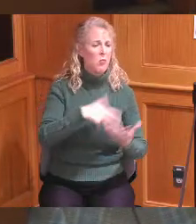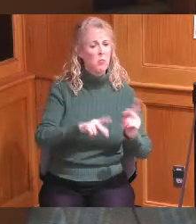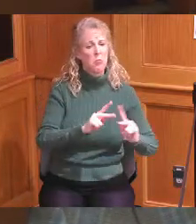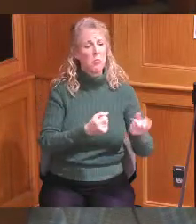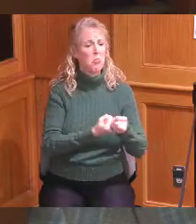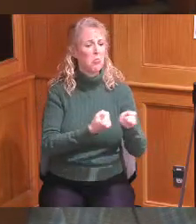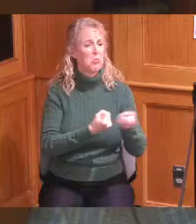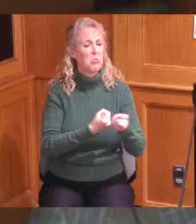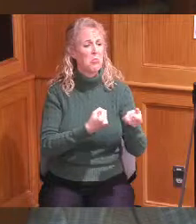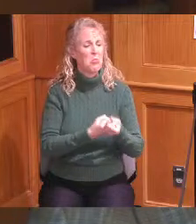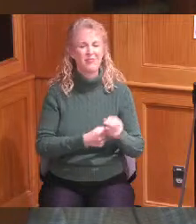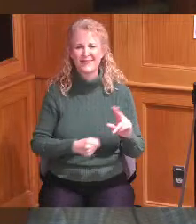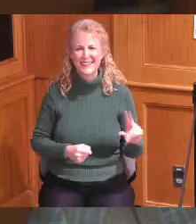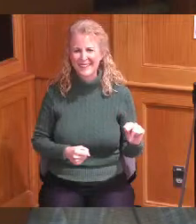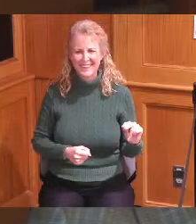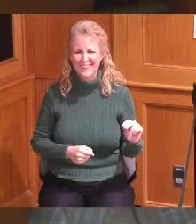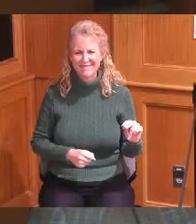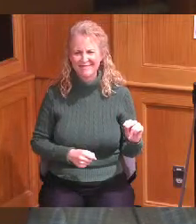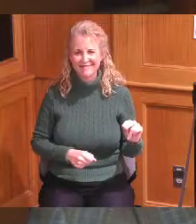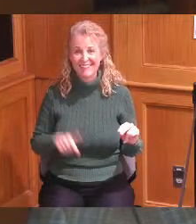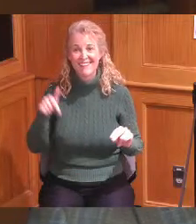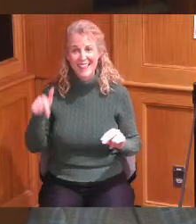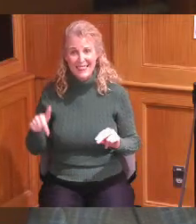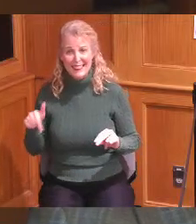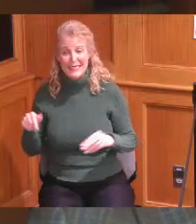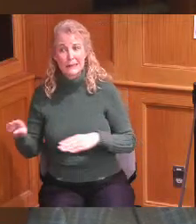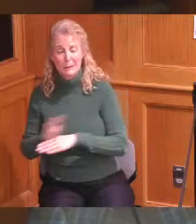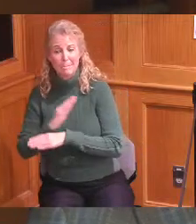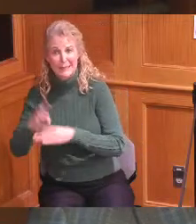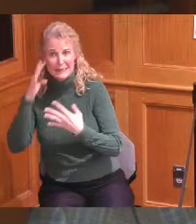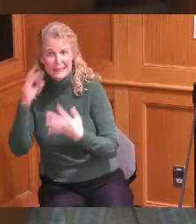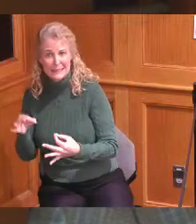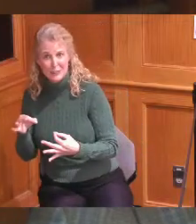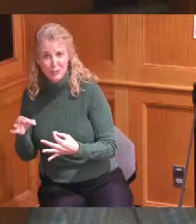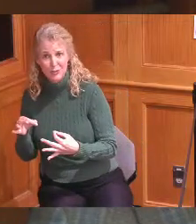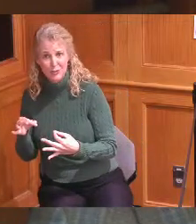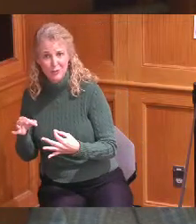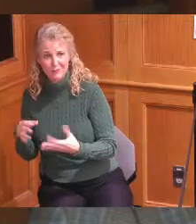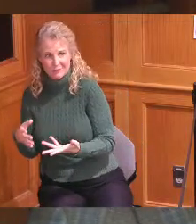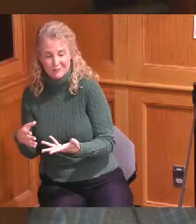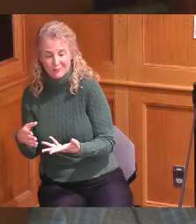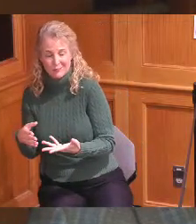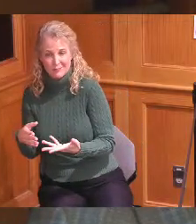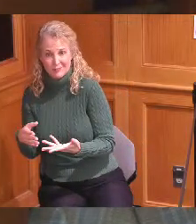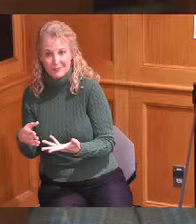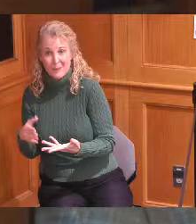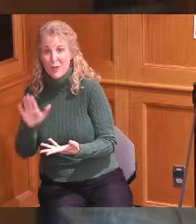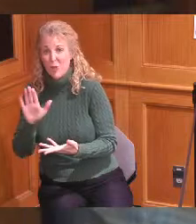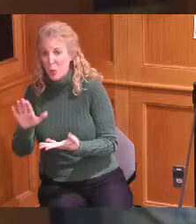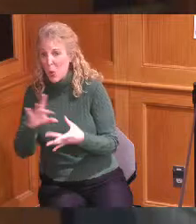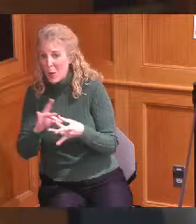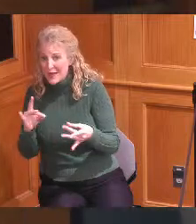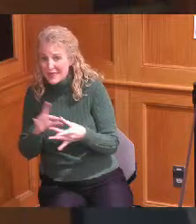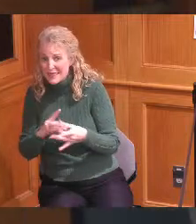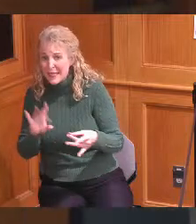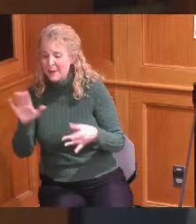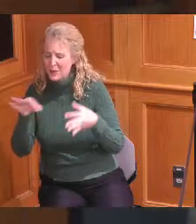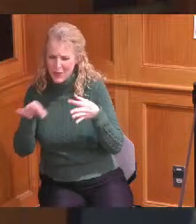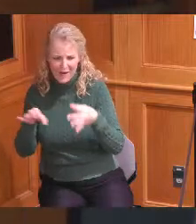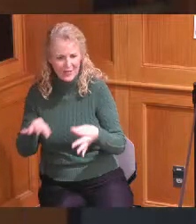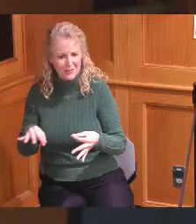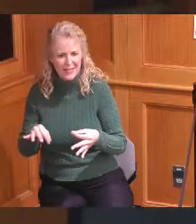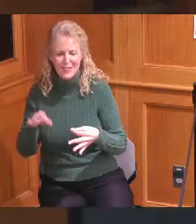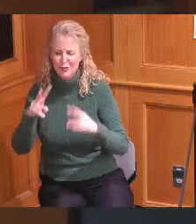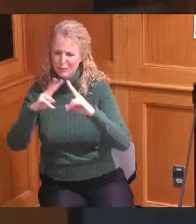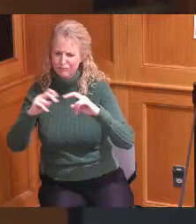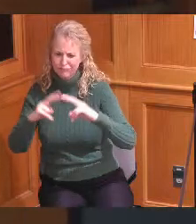the nonprofit program. This is the for-profit program, the commerce. But the statement and the explanation and the